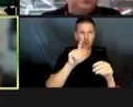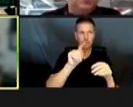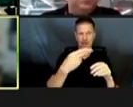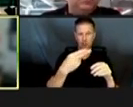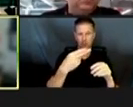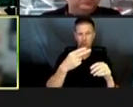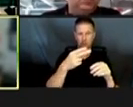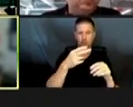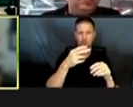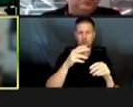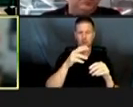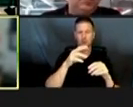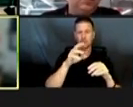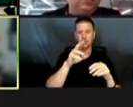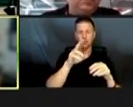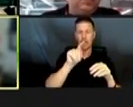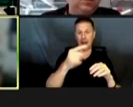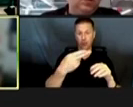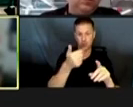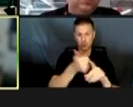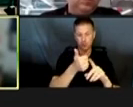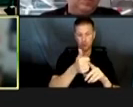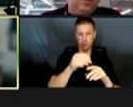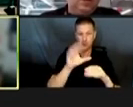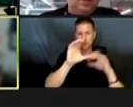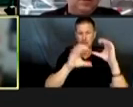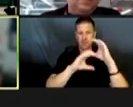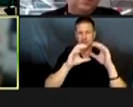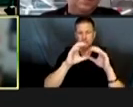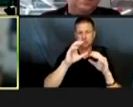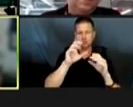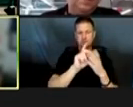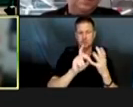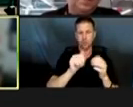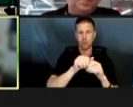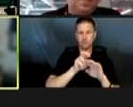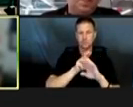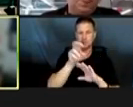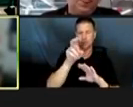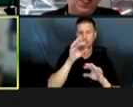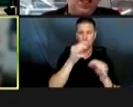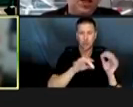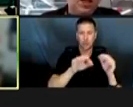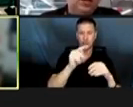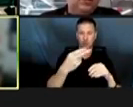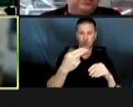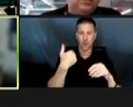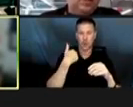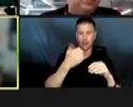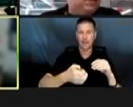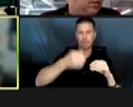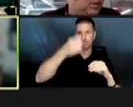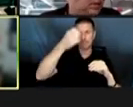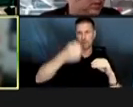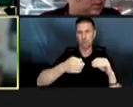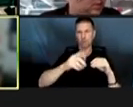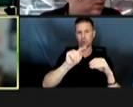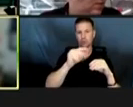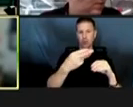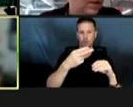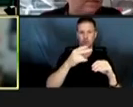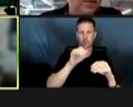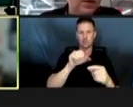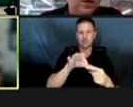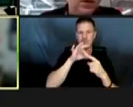The nature of townhouses is that they're a stacked design with stairs. And so unless a townhouse has an elevator, a townhouse is exempt